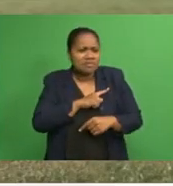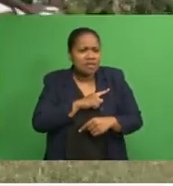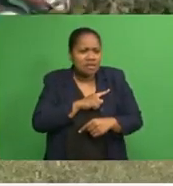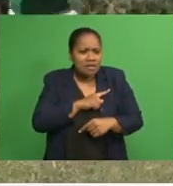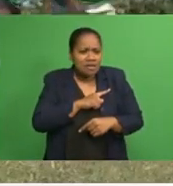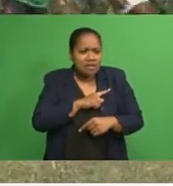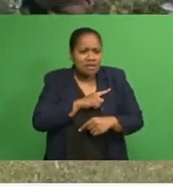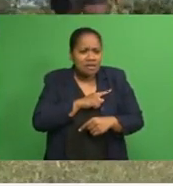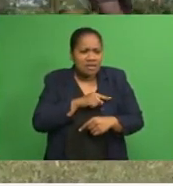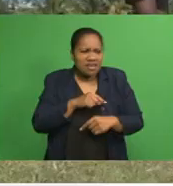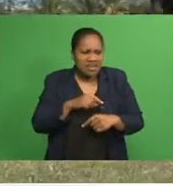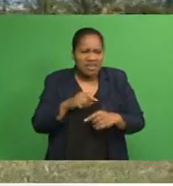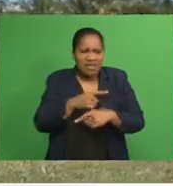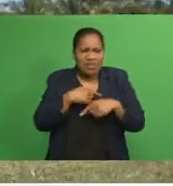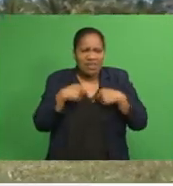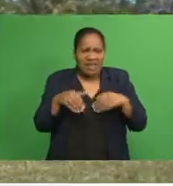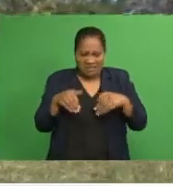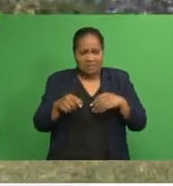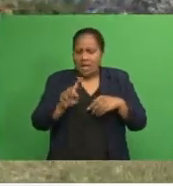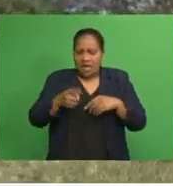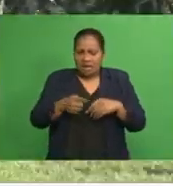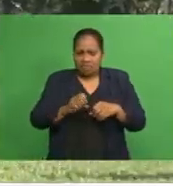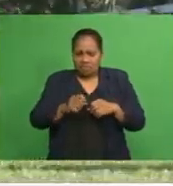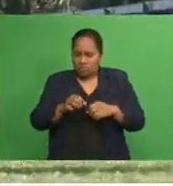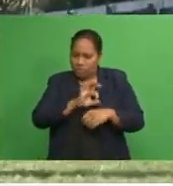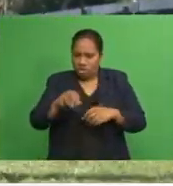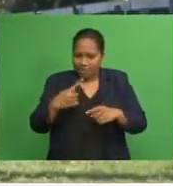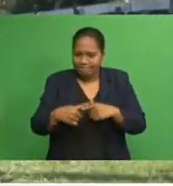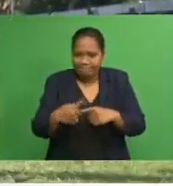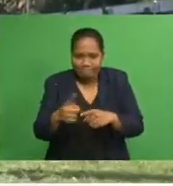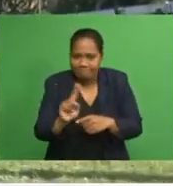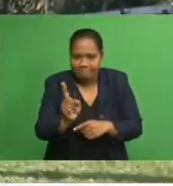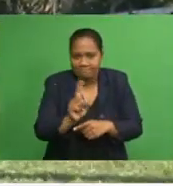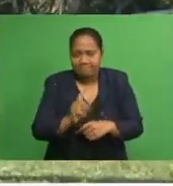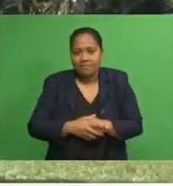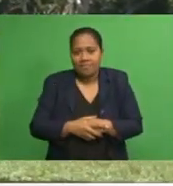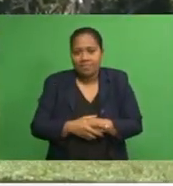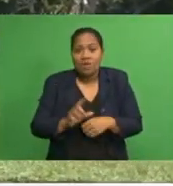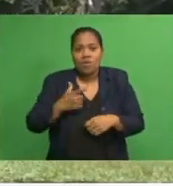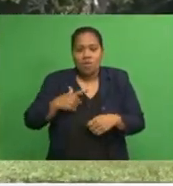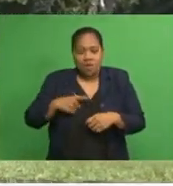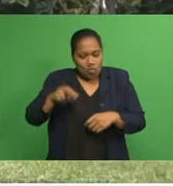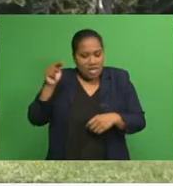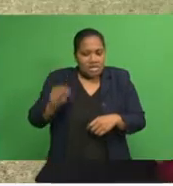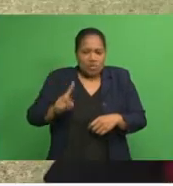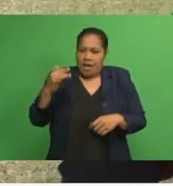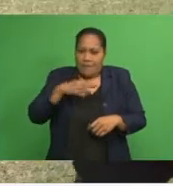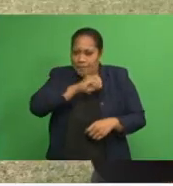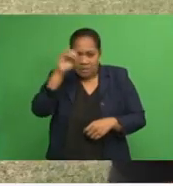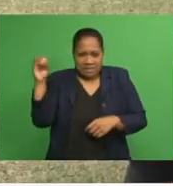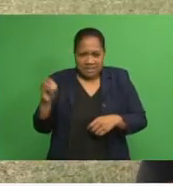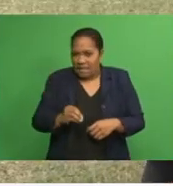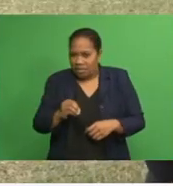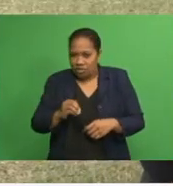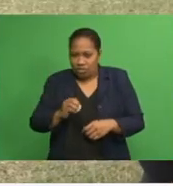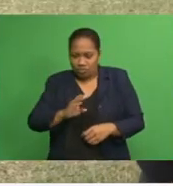that's not an excuse we'll use this Saturday. Because come Saturday, we'll have to give 100%, and I'm